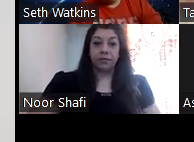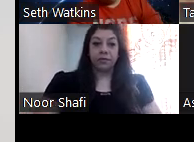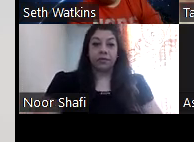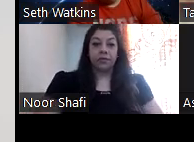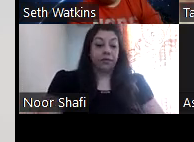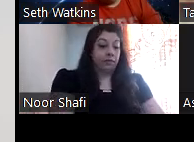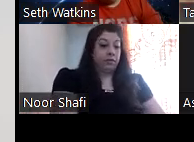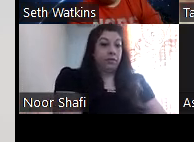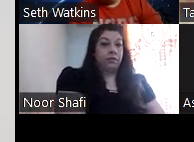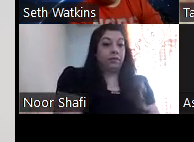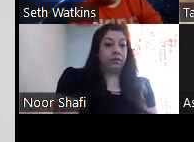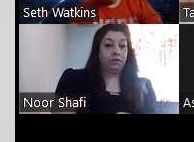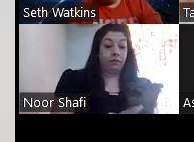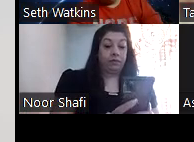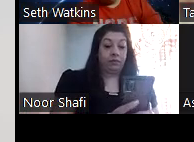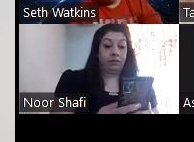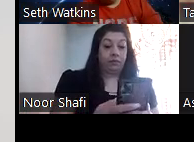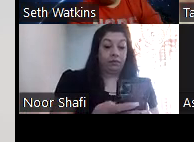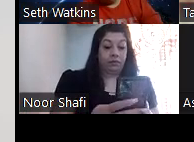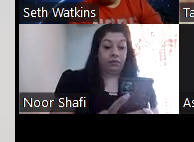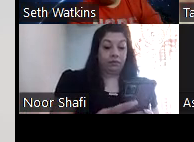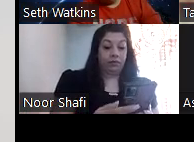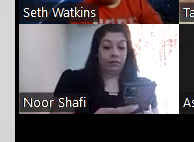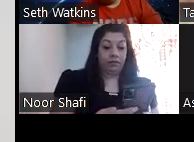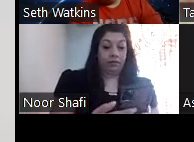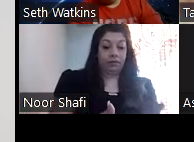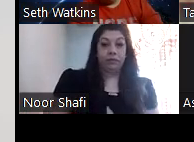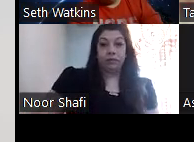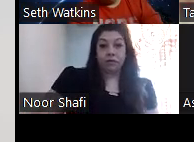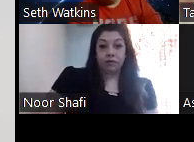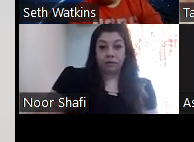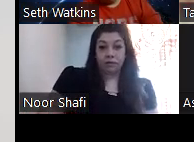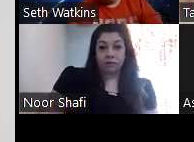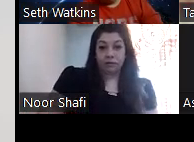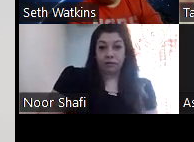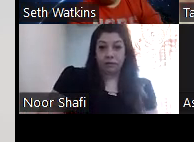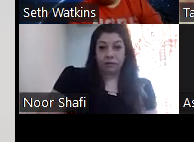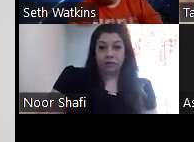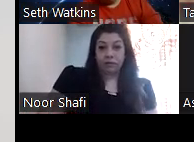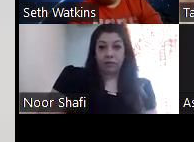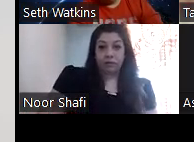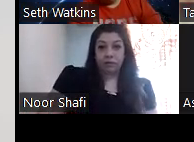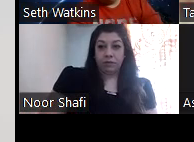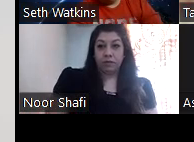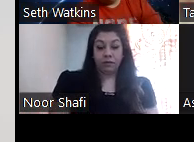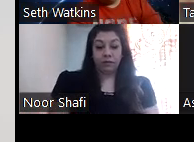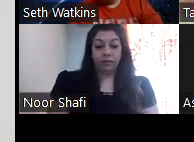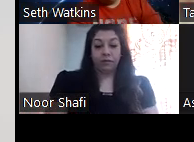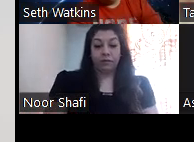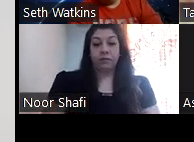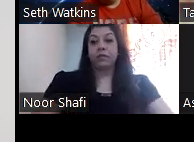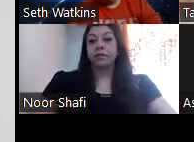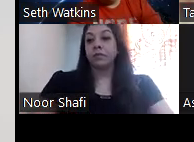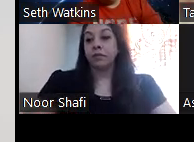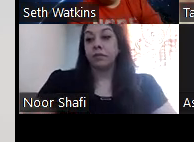to have an open mind and be curious and be bold. Everyone has equal voice and valuable contribution. Take space, make space. Keep to